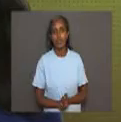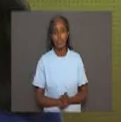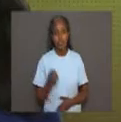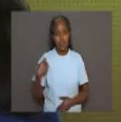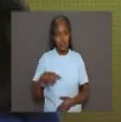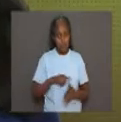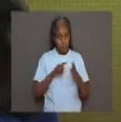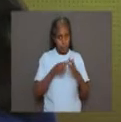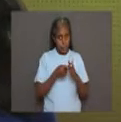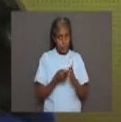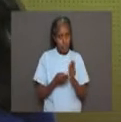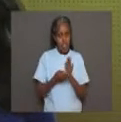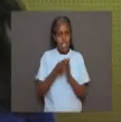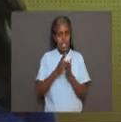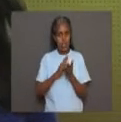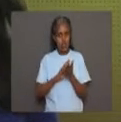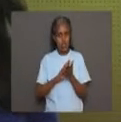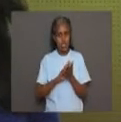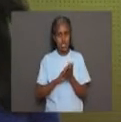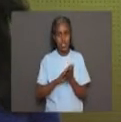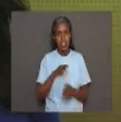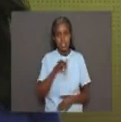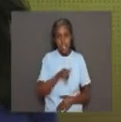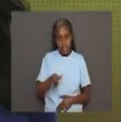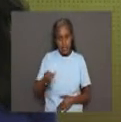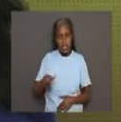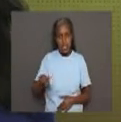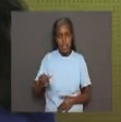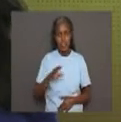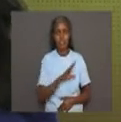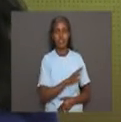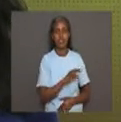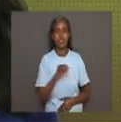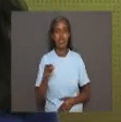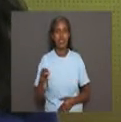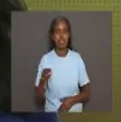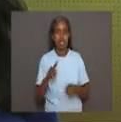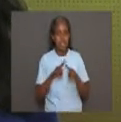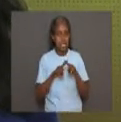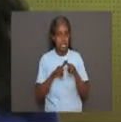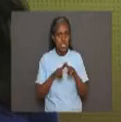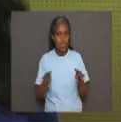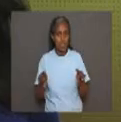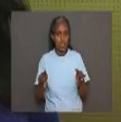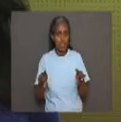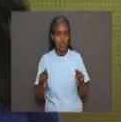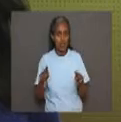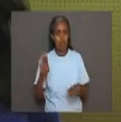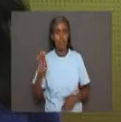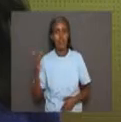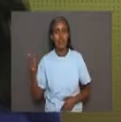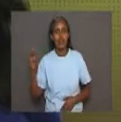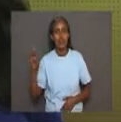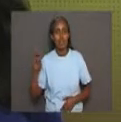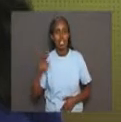We will begin by reviewing the similarities and differences of bar